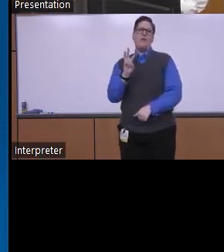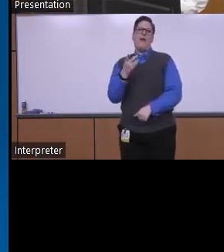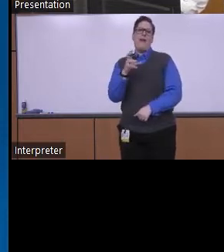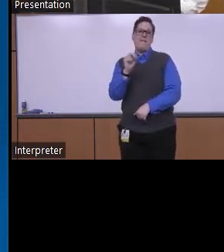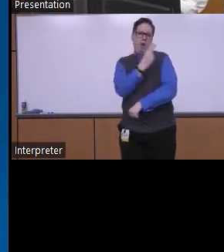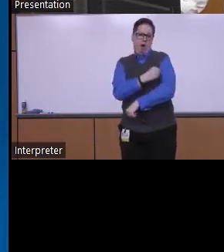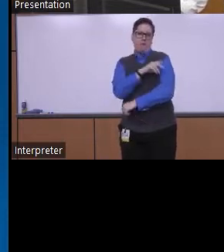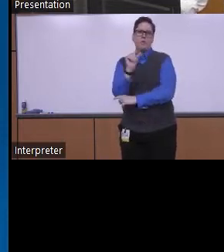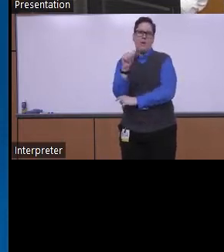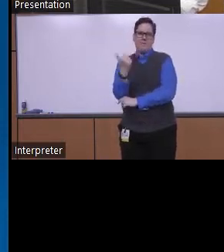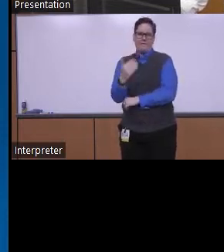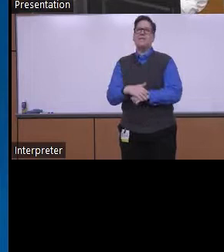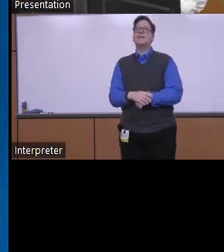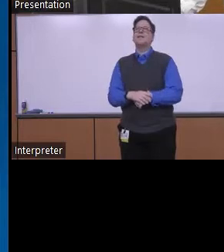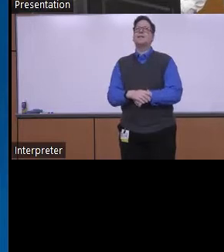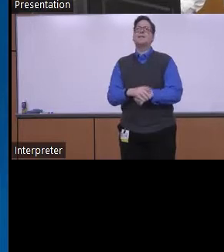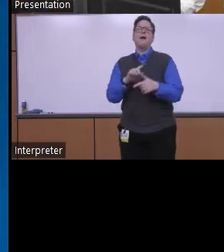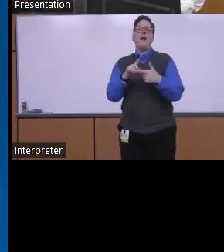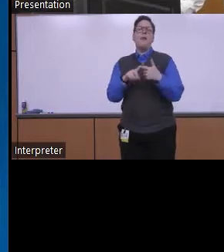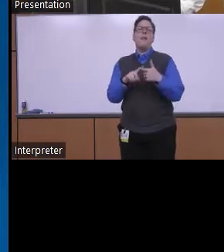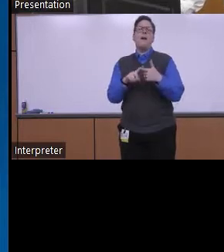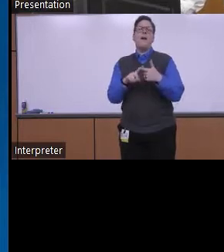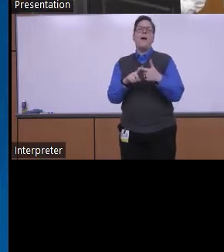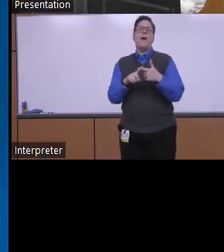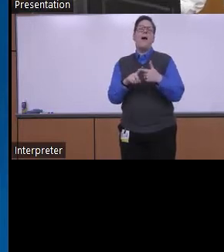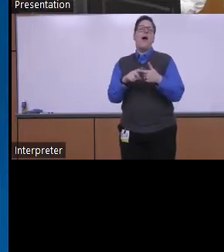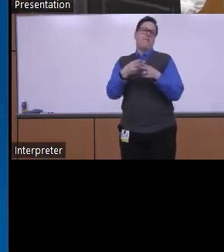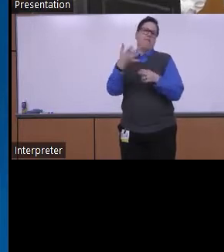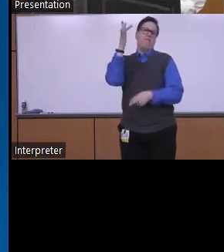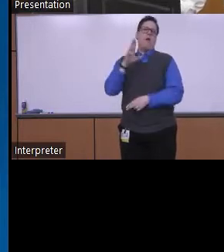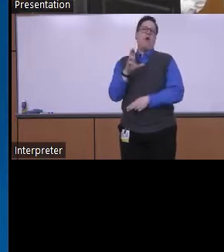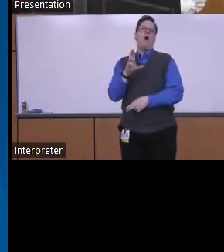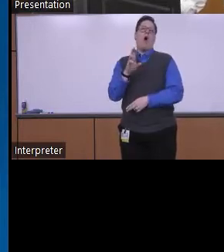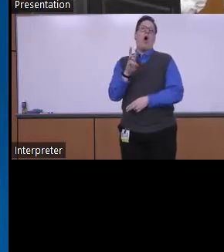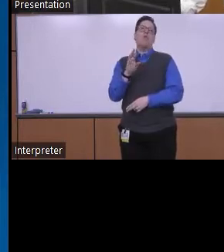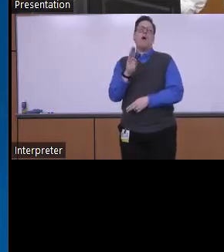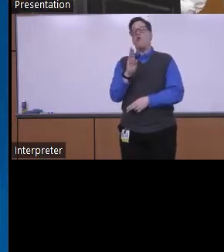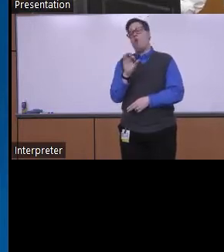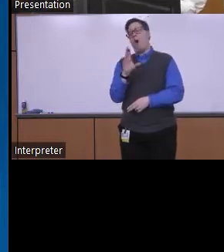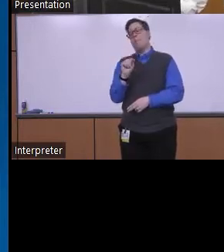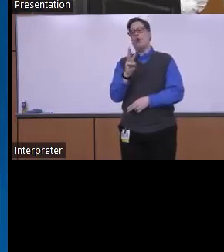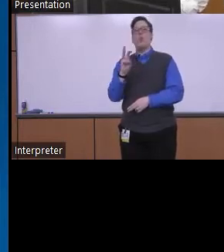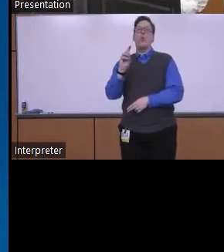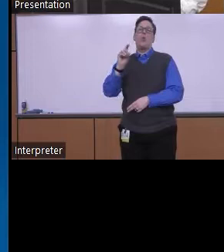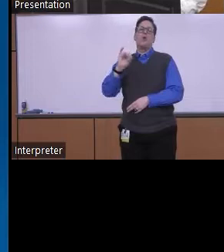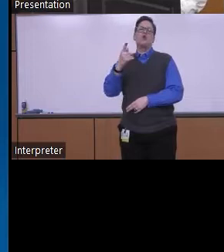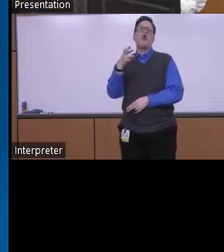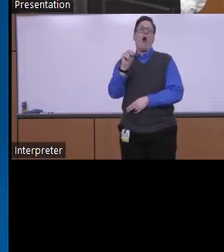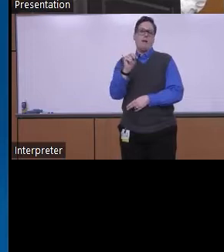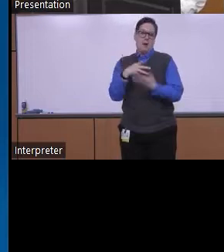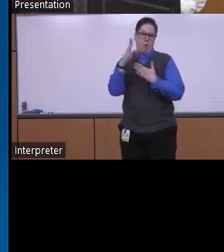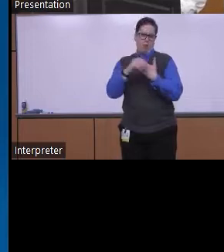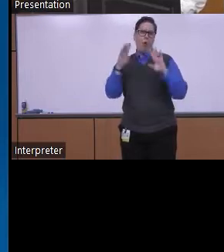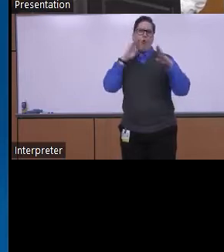in 2015. And then she did the prestigious Robert Wood Johnson Clinical Scholar Fellowship Program, focusing